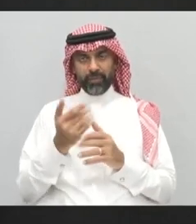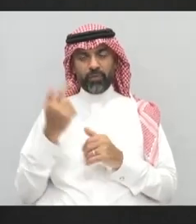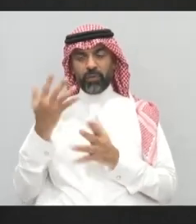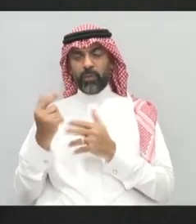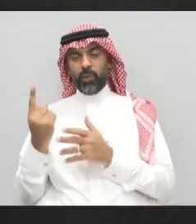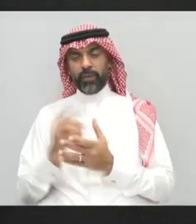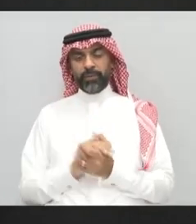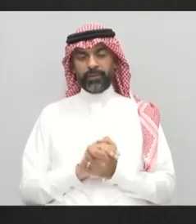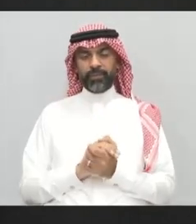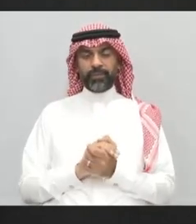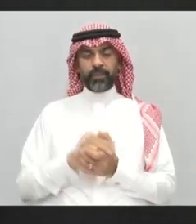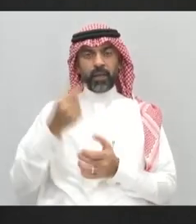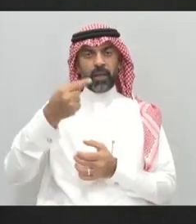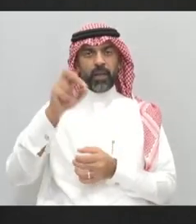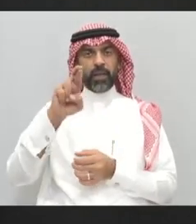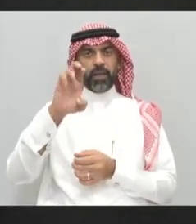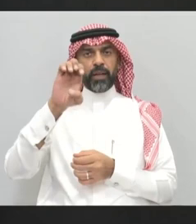one, green.